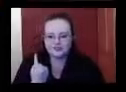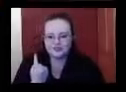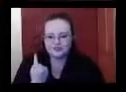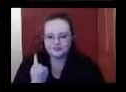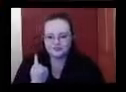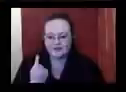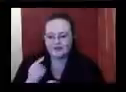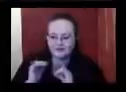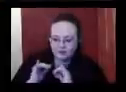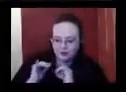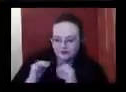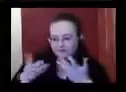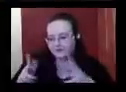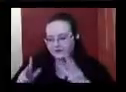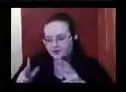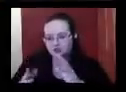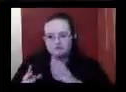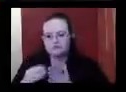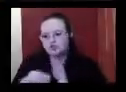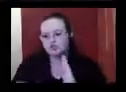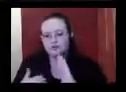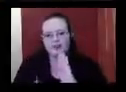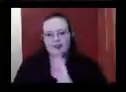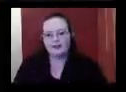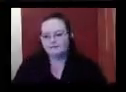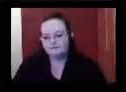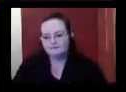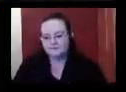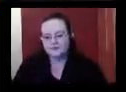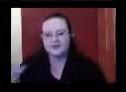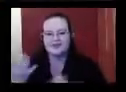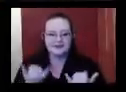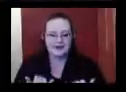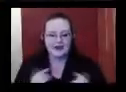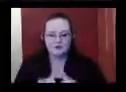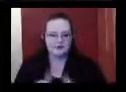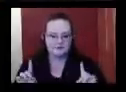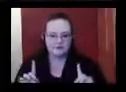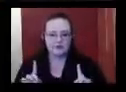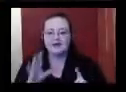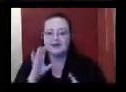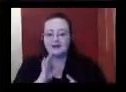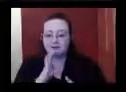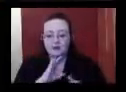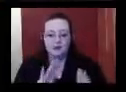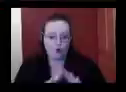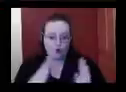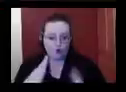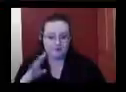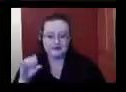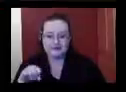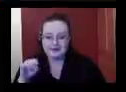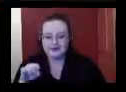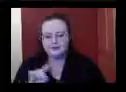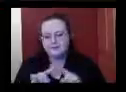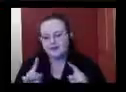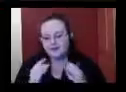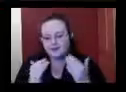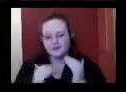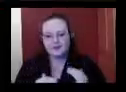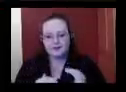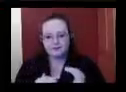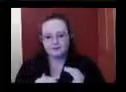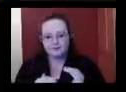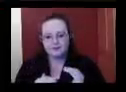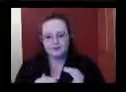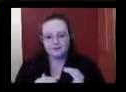instruction. Our cafeteria spaces will be opened, but it'll be limited in terms of how many students